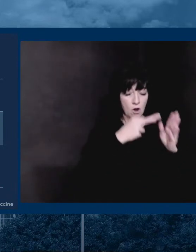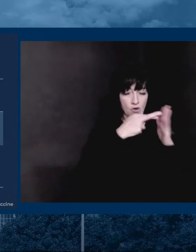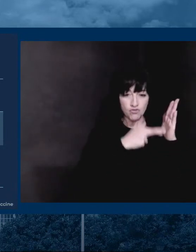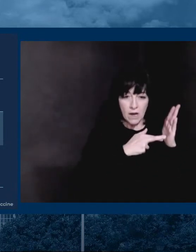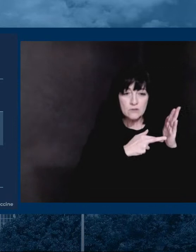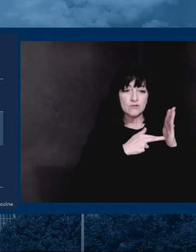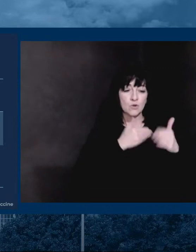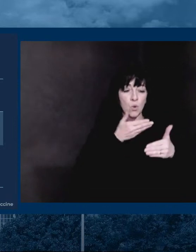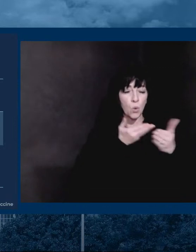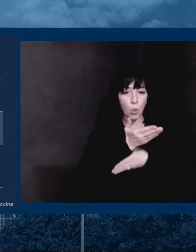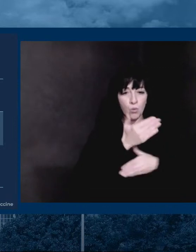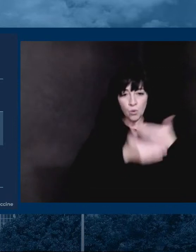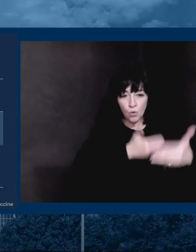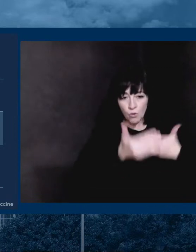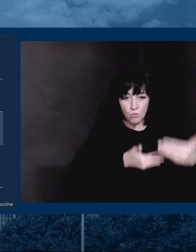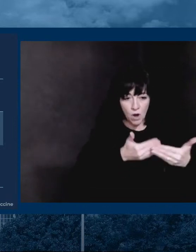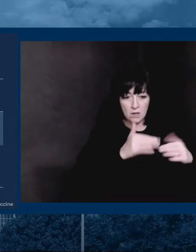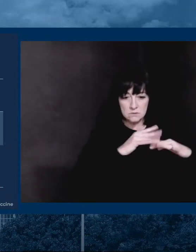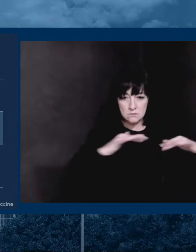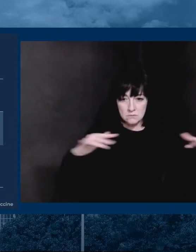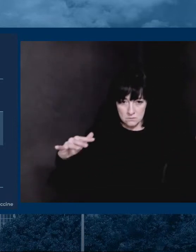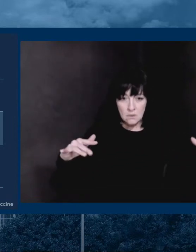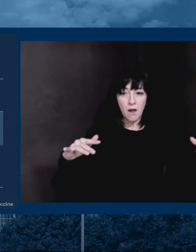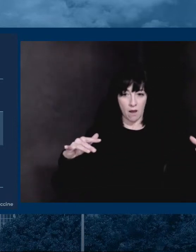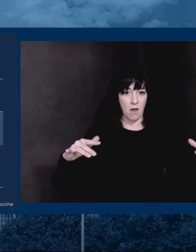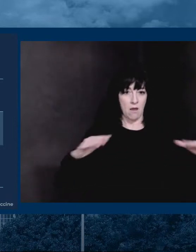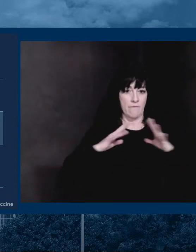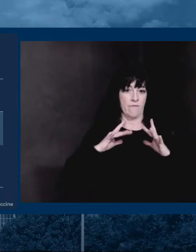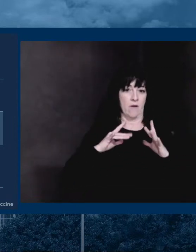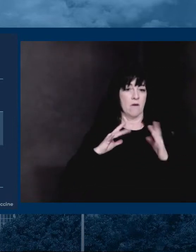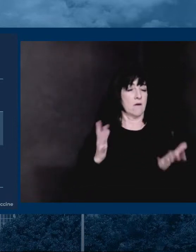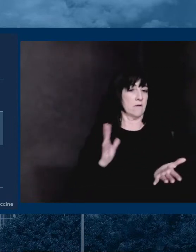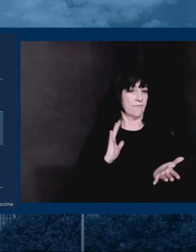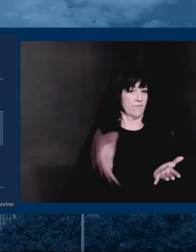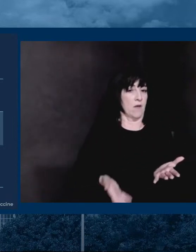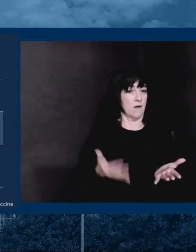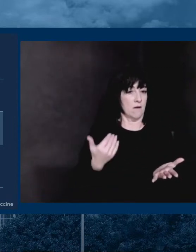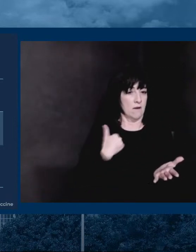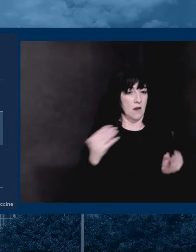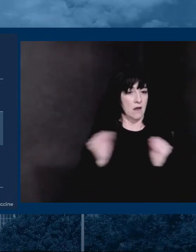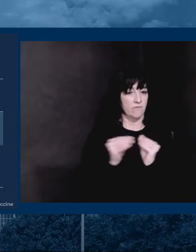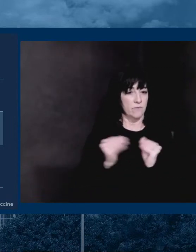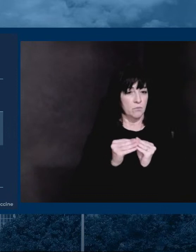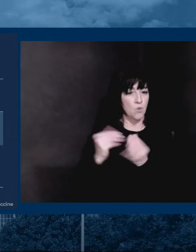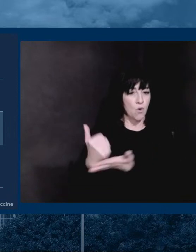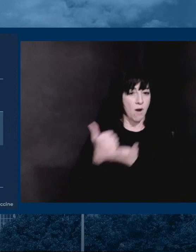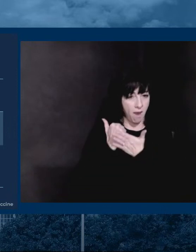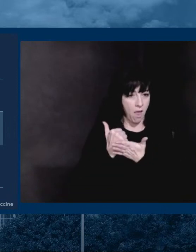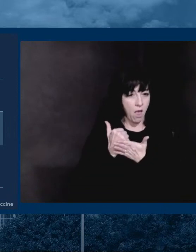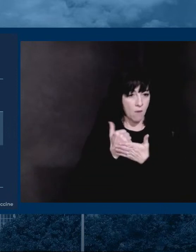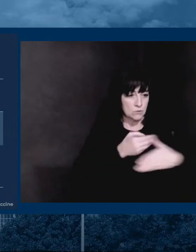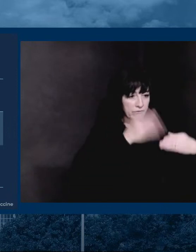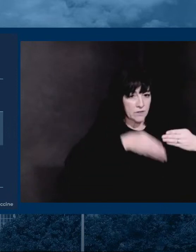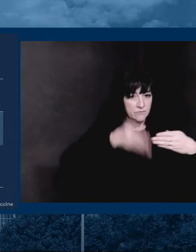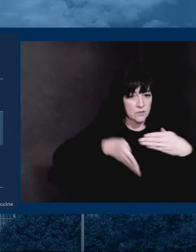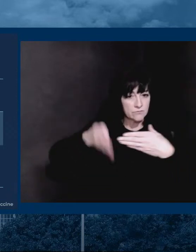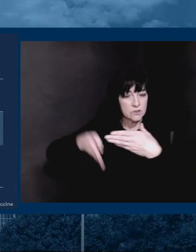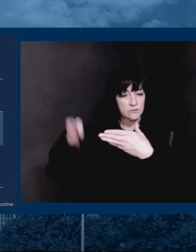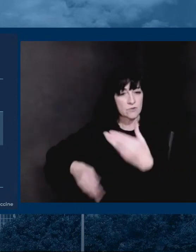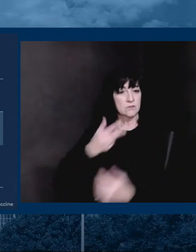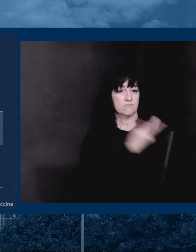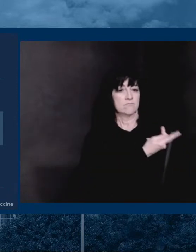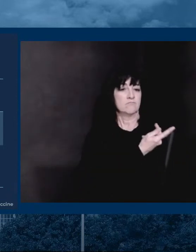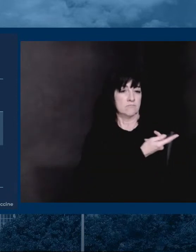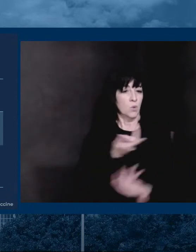be 1A, but as you can see, this is preparing us well to move into 1B with all of